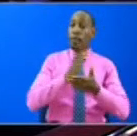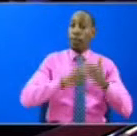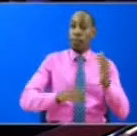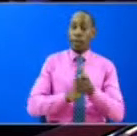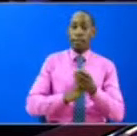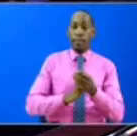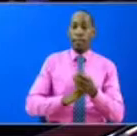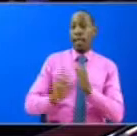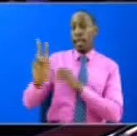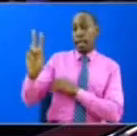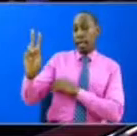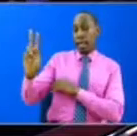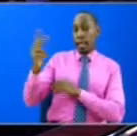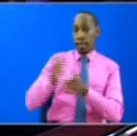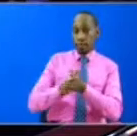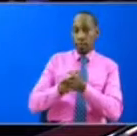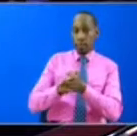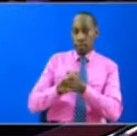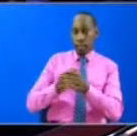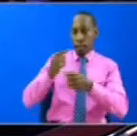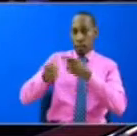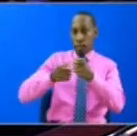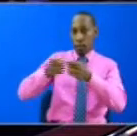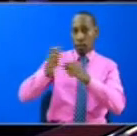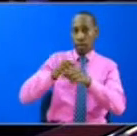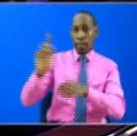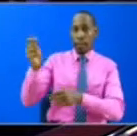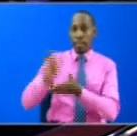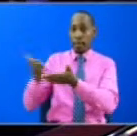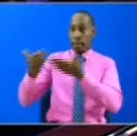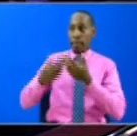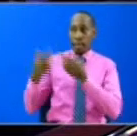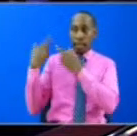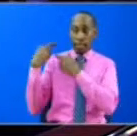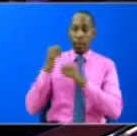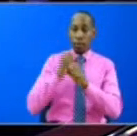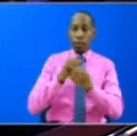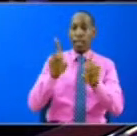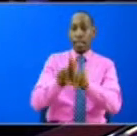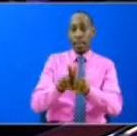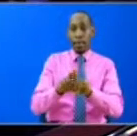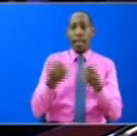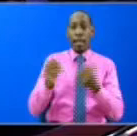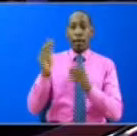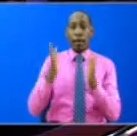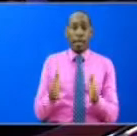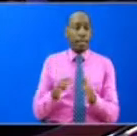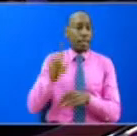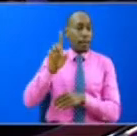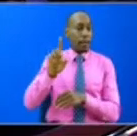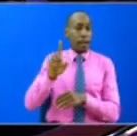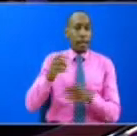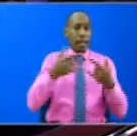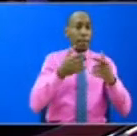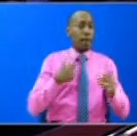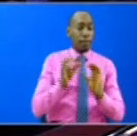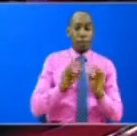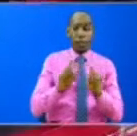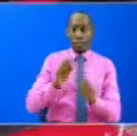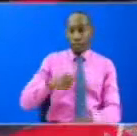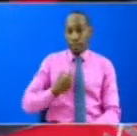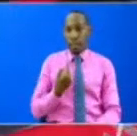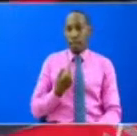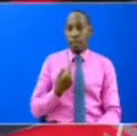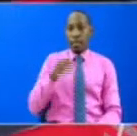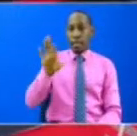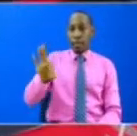this country runs as long as the president has given me the mandate to do so. So Kenyans will not have the gap. And for me to have been